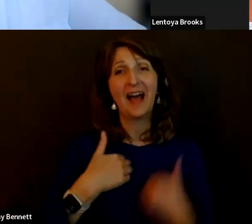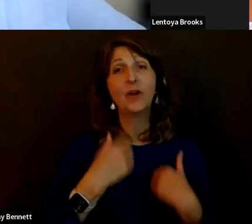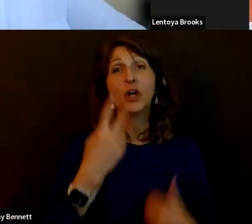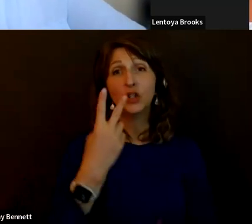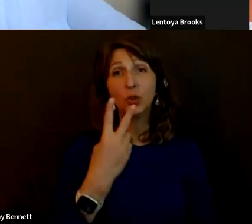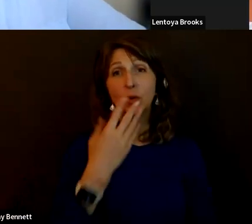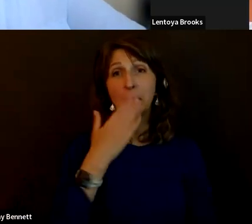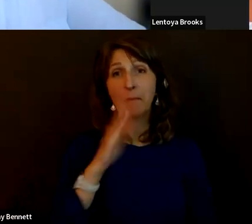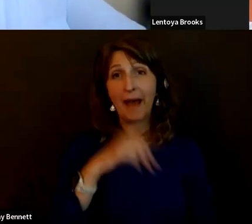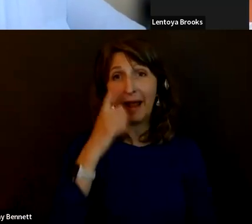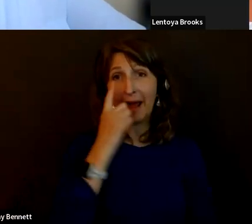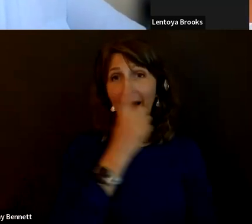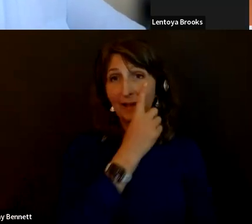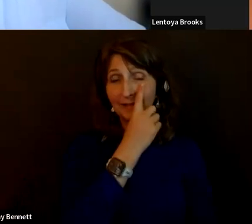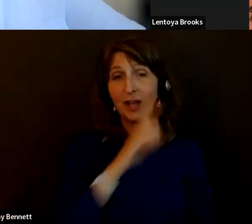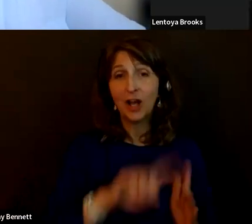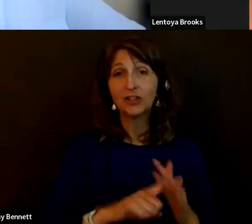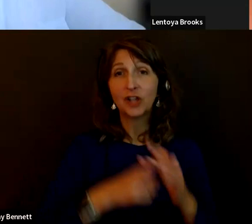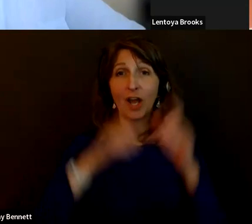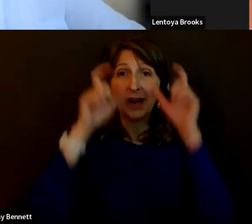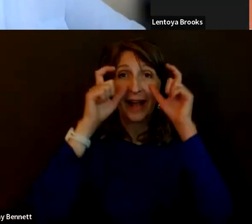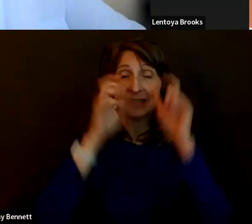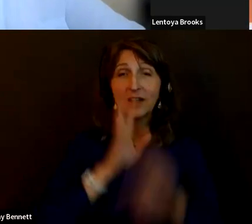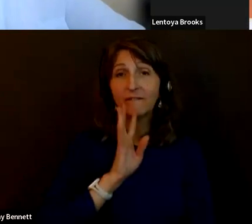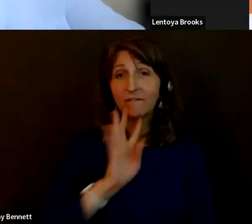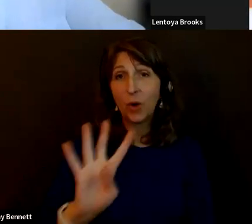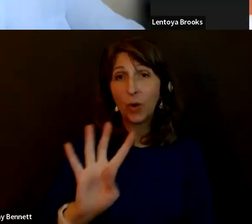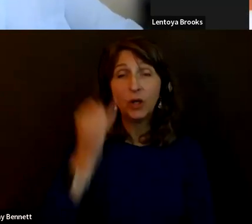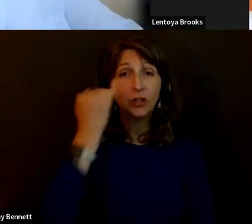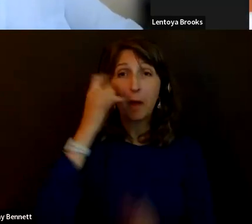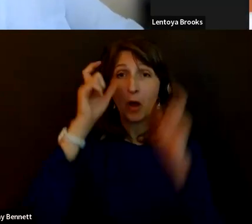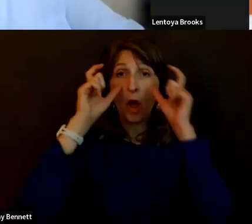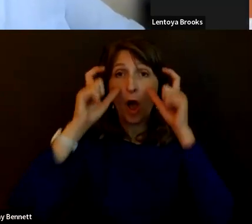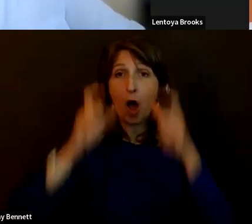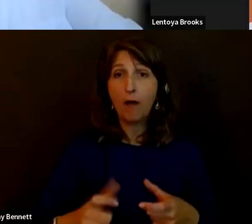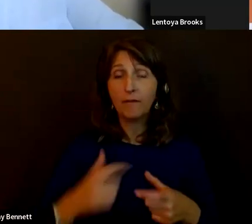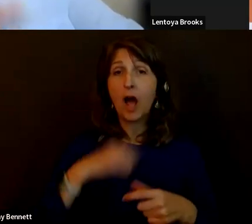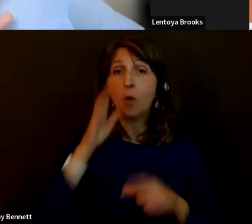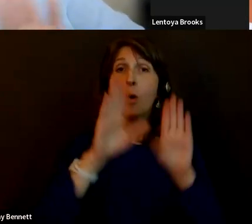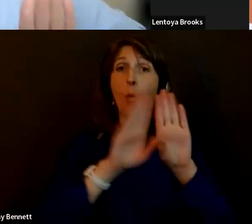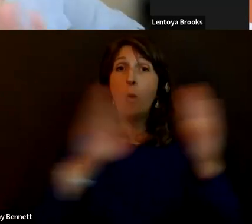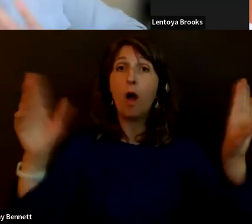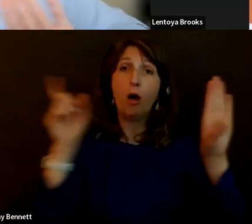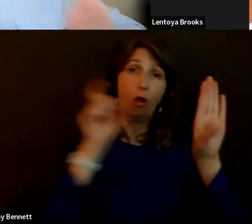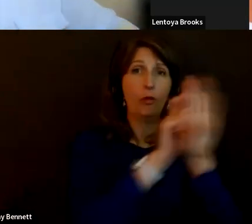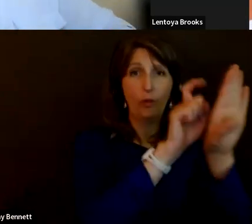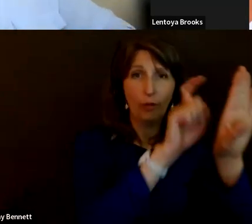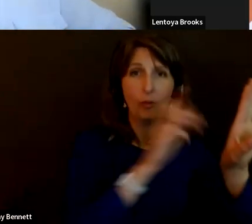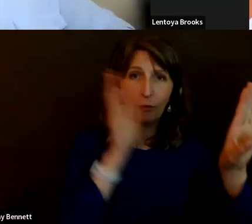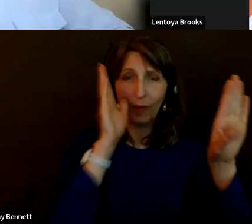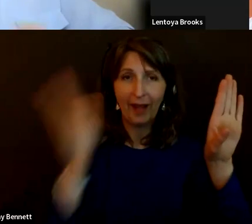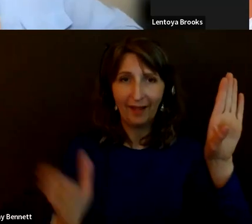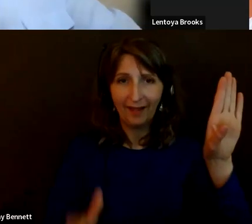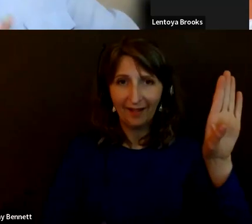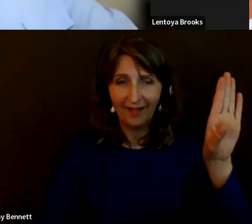walls if I do not have these on. It is not. It is not a good thing. Me without glasses is a danger to